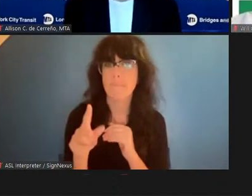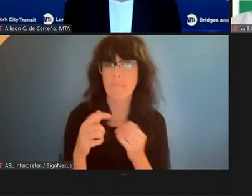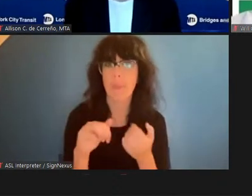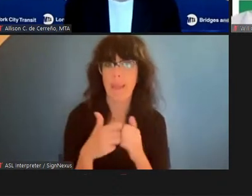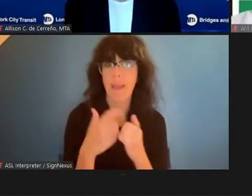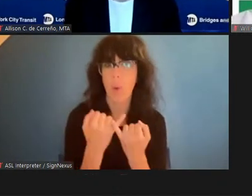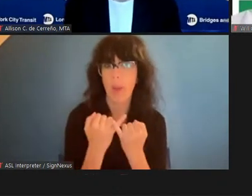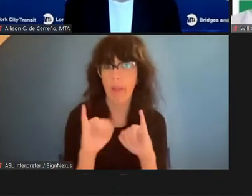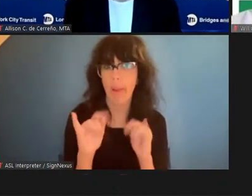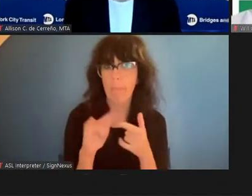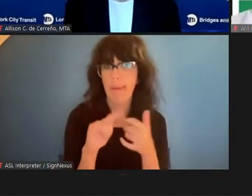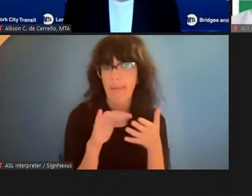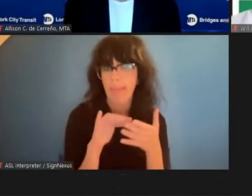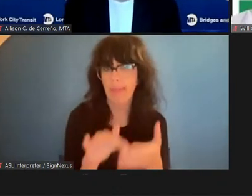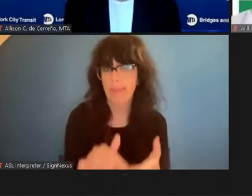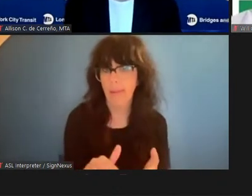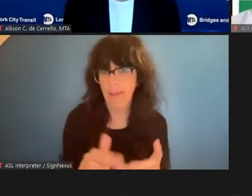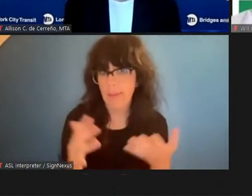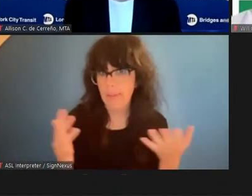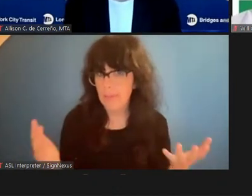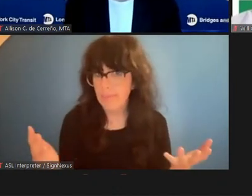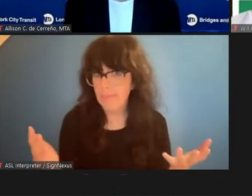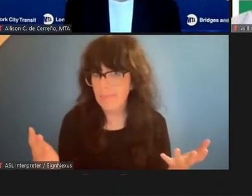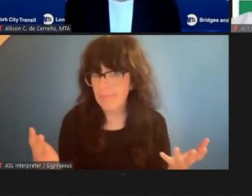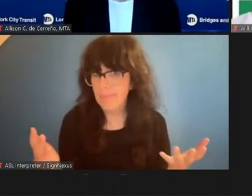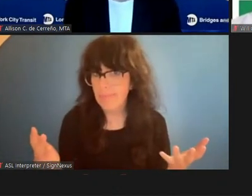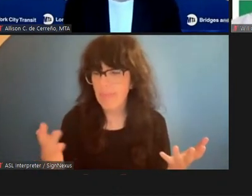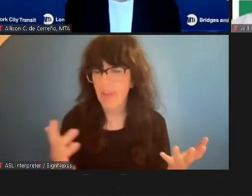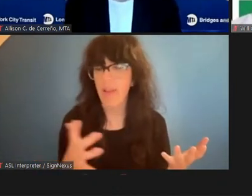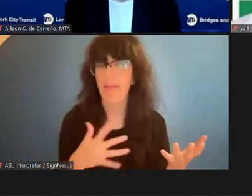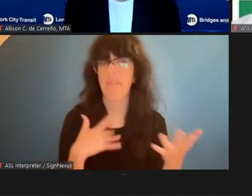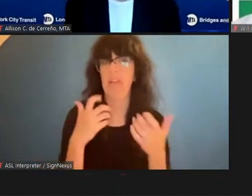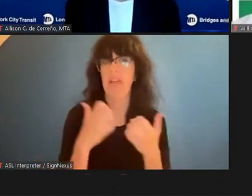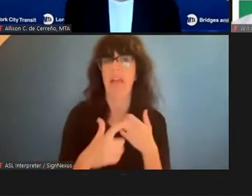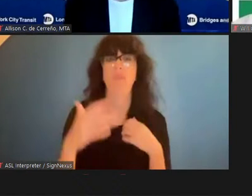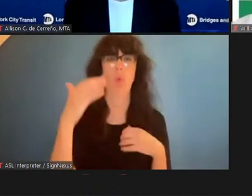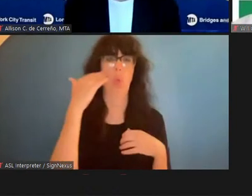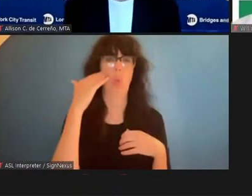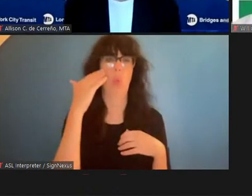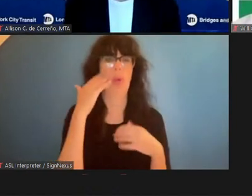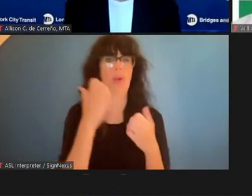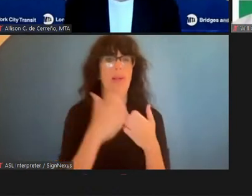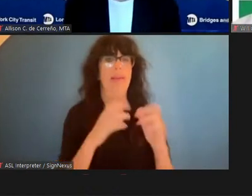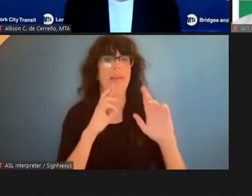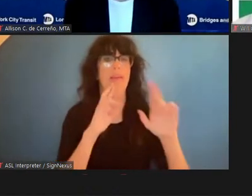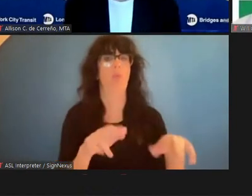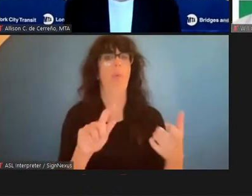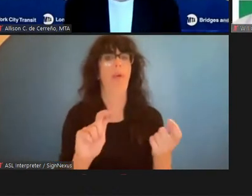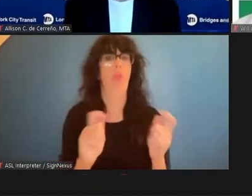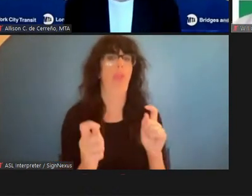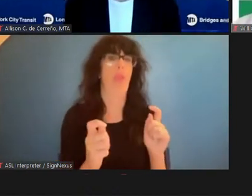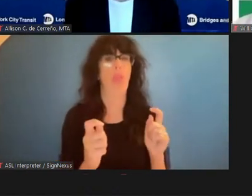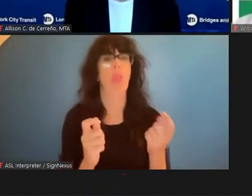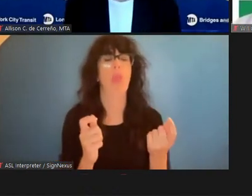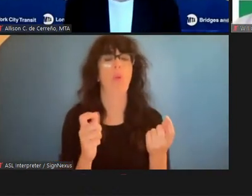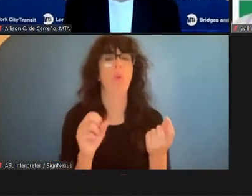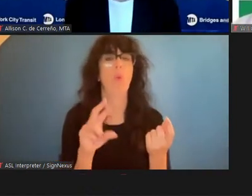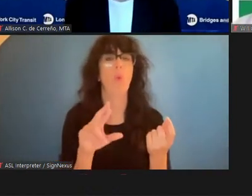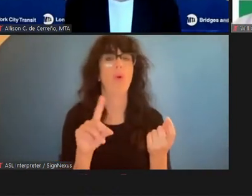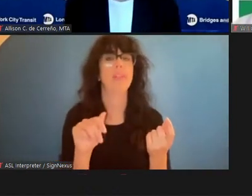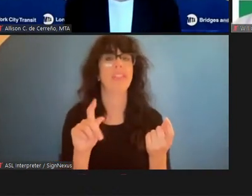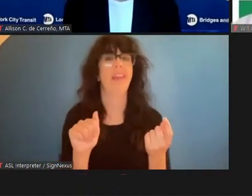study panels actually were i think everyone is aware of how any report can be altered or data